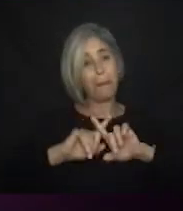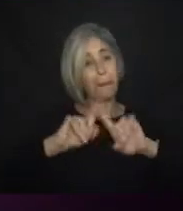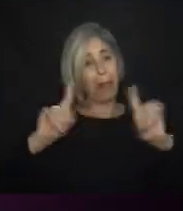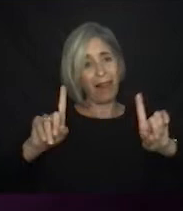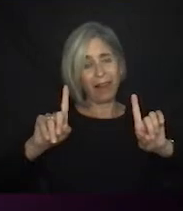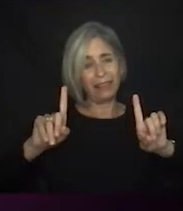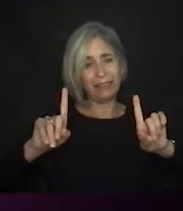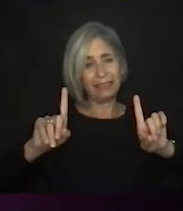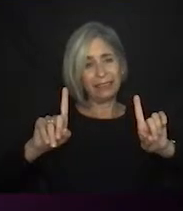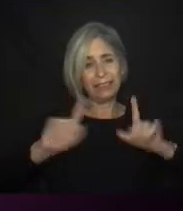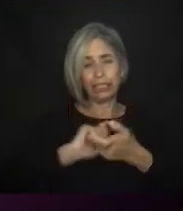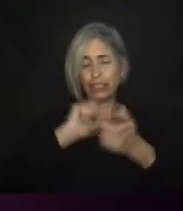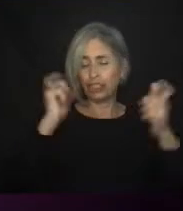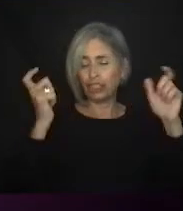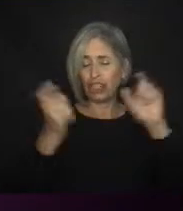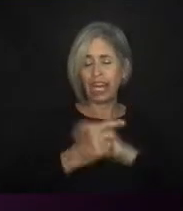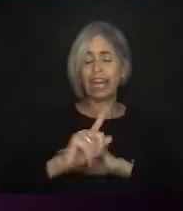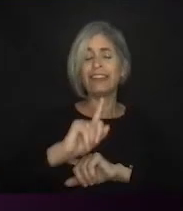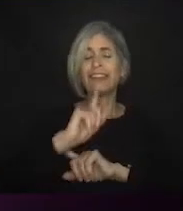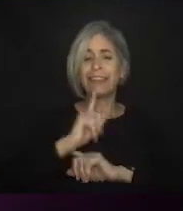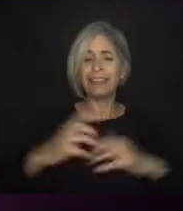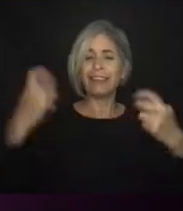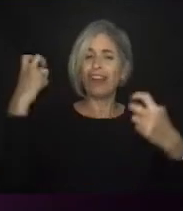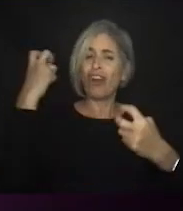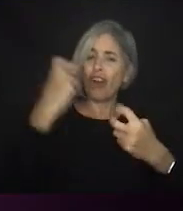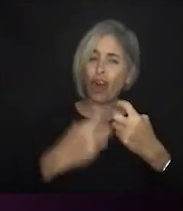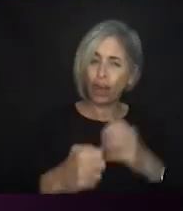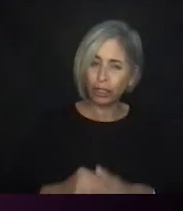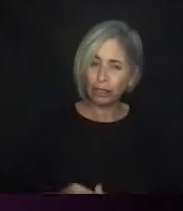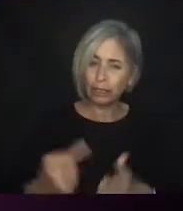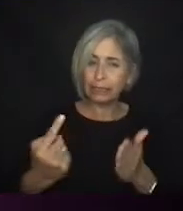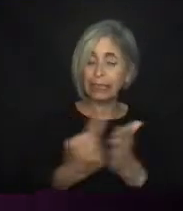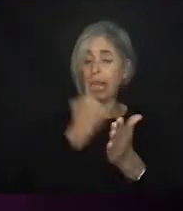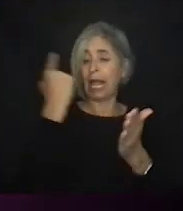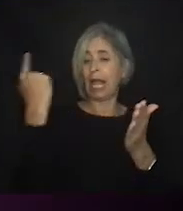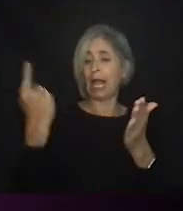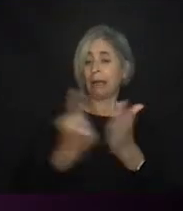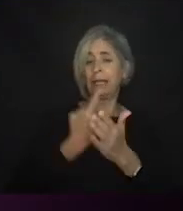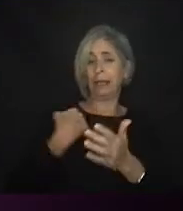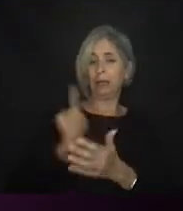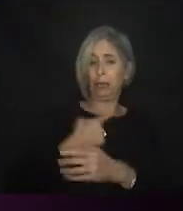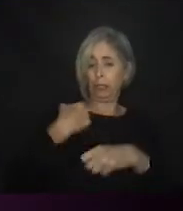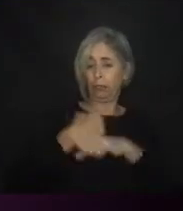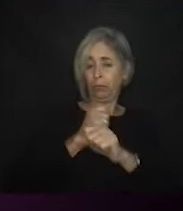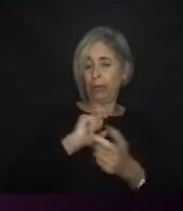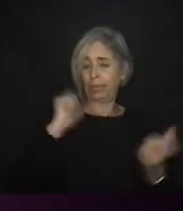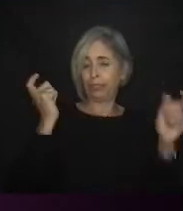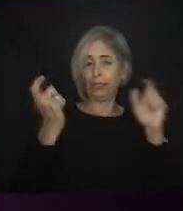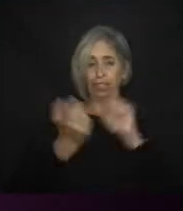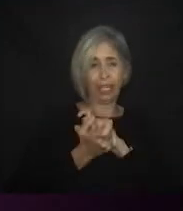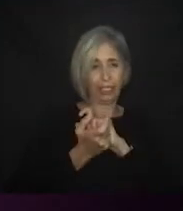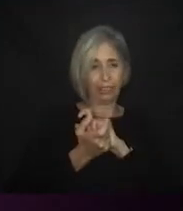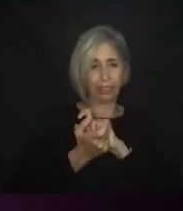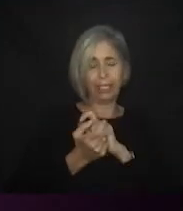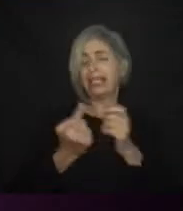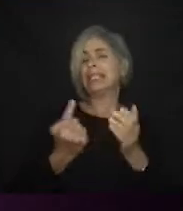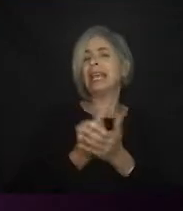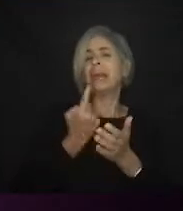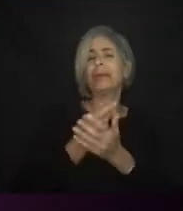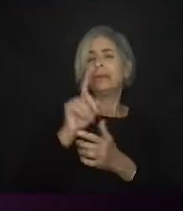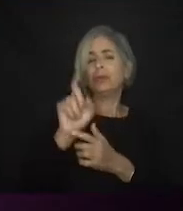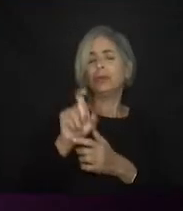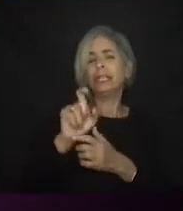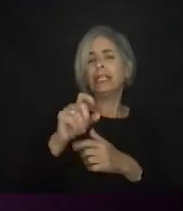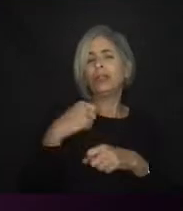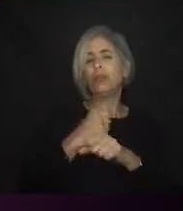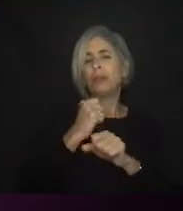but change is hard. Sometimes when you need to make a change, you need something that